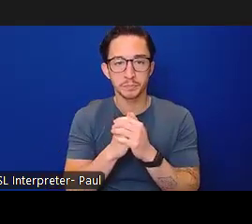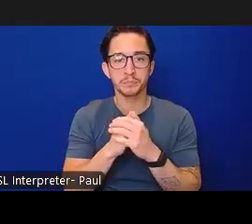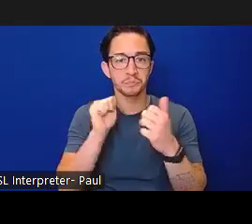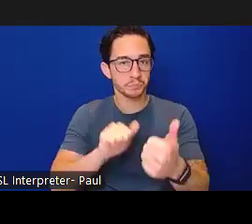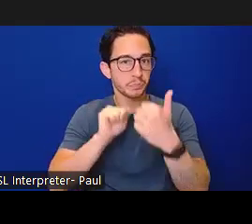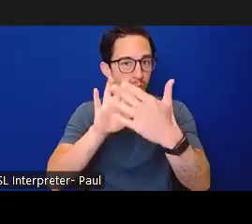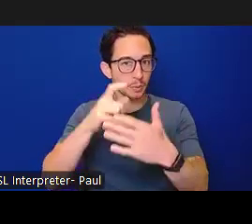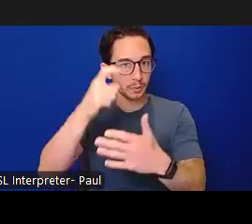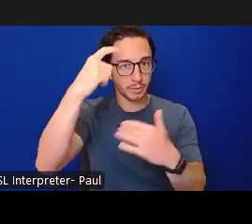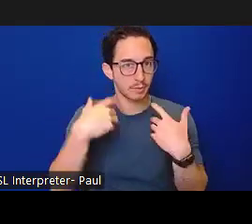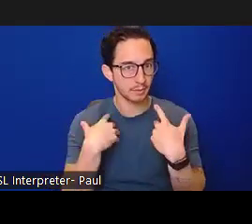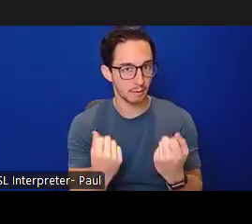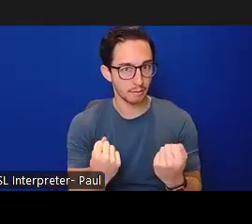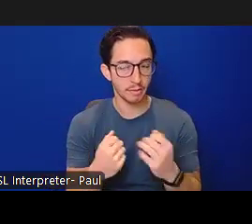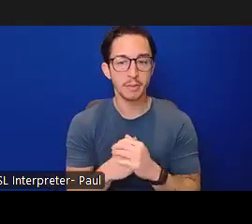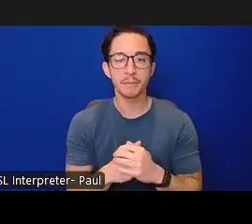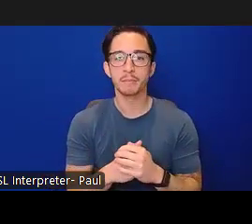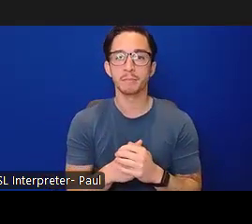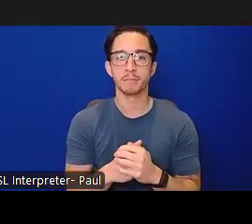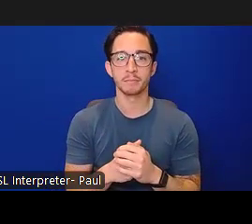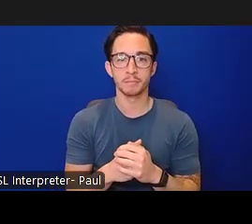Address the mental health.